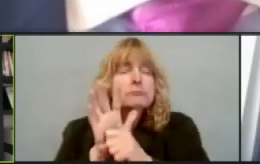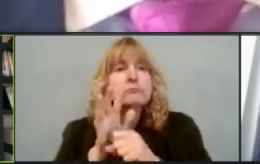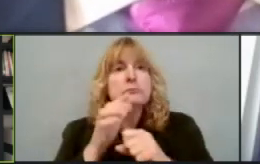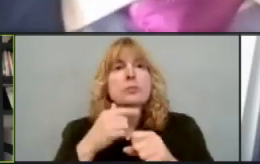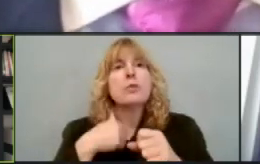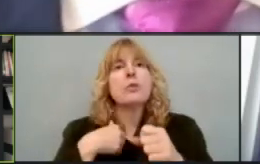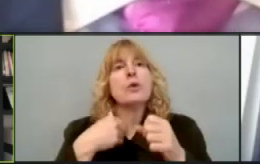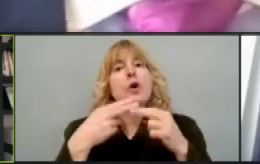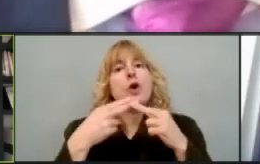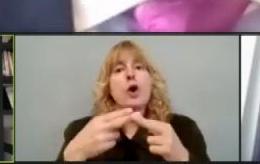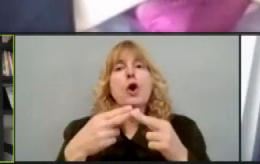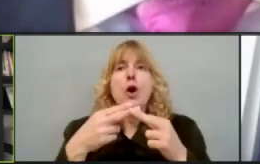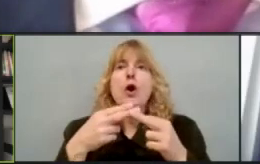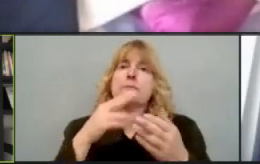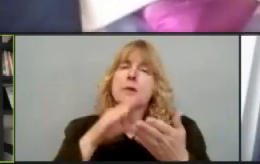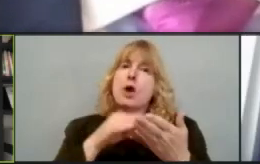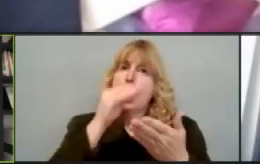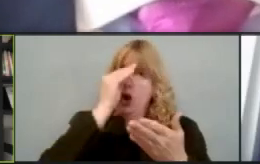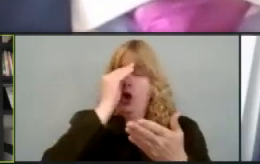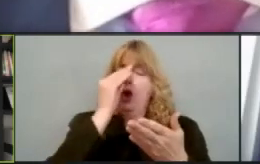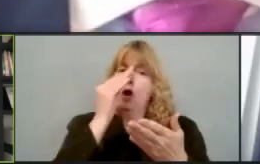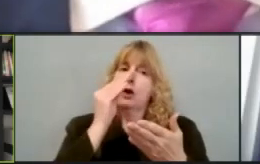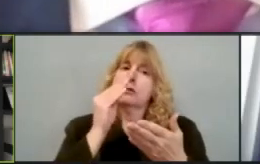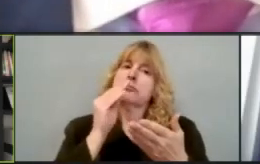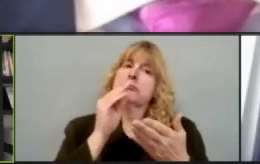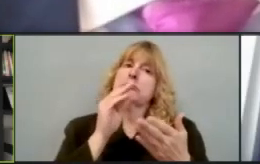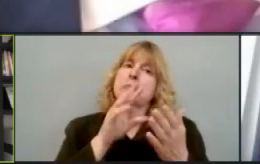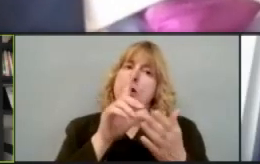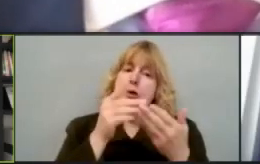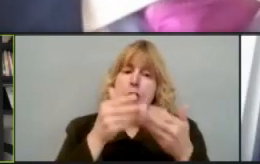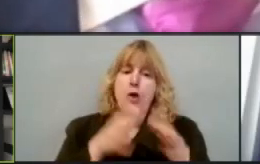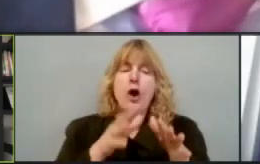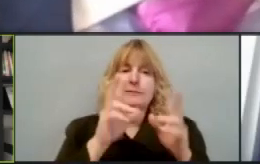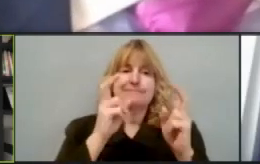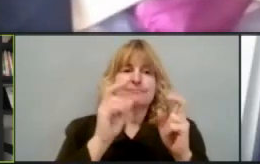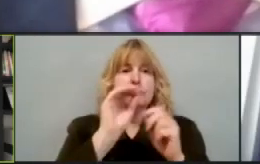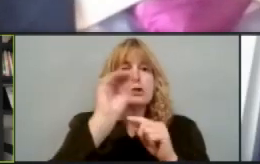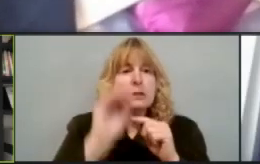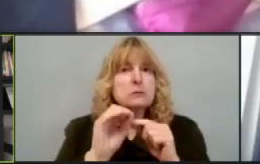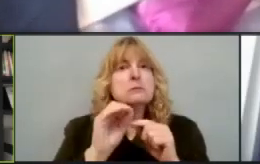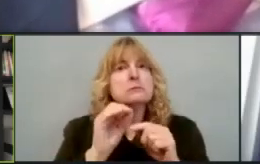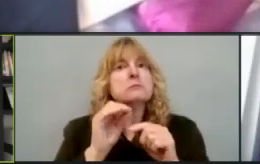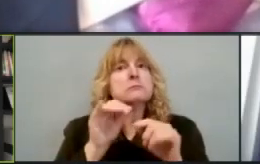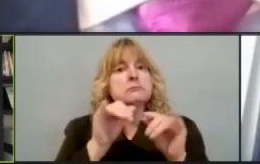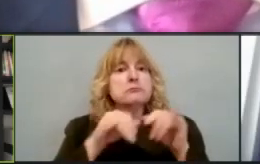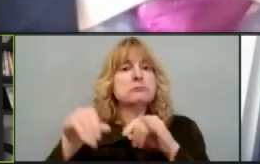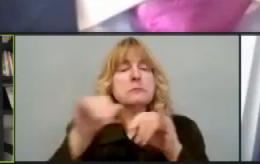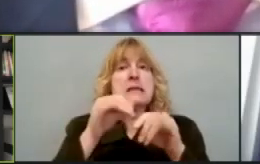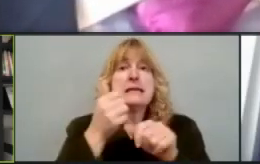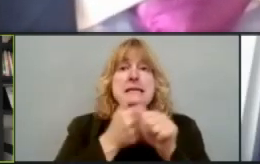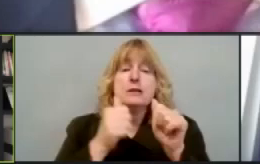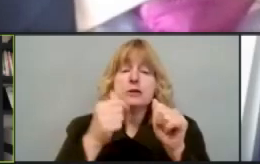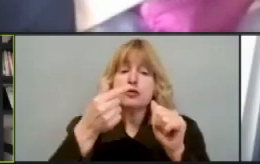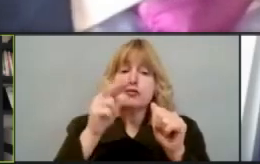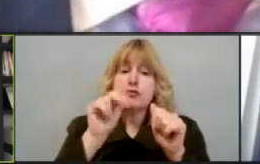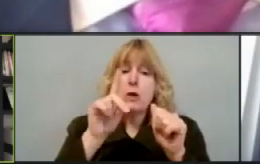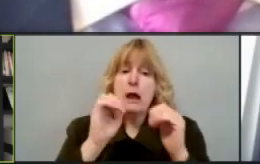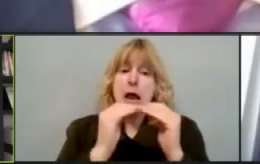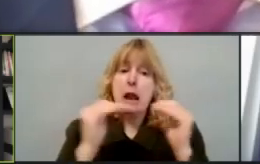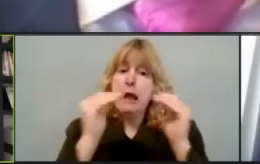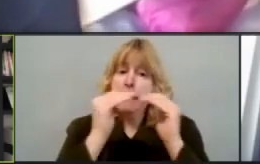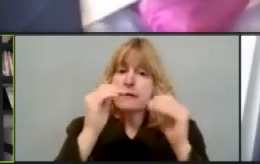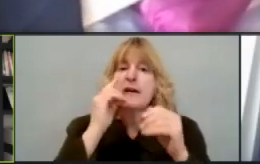for each grade level at ELA and math, our teams have been very intentional with identifying